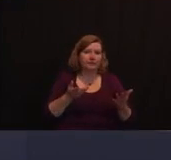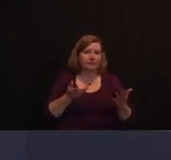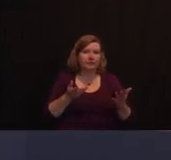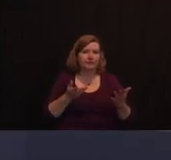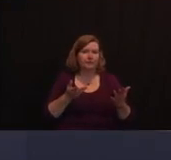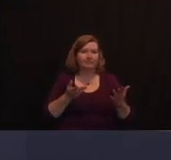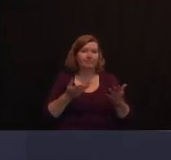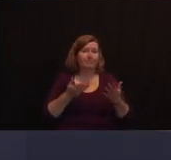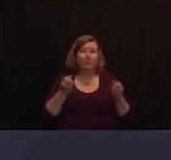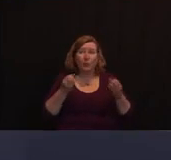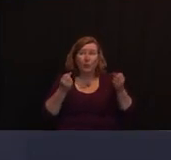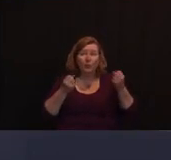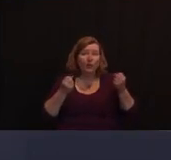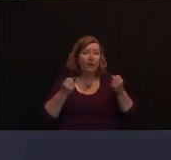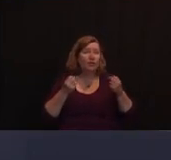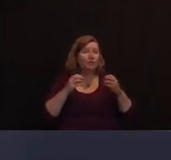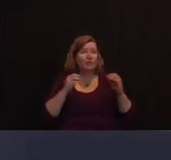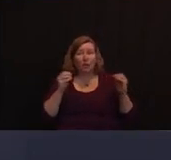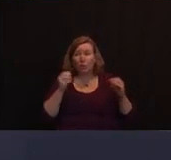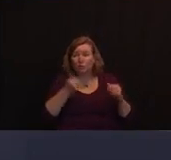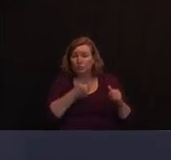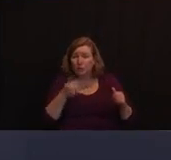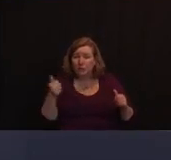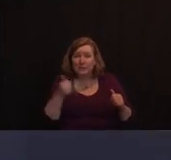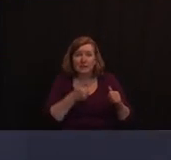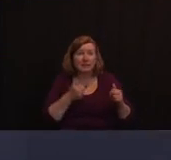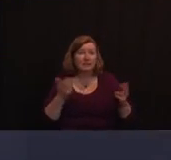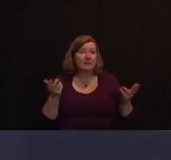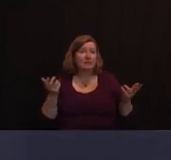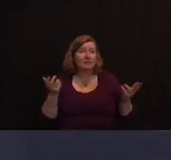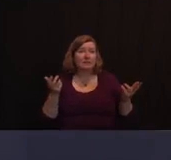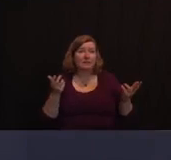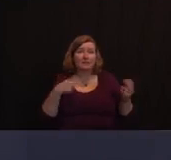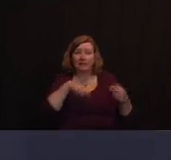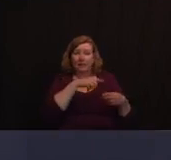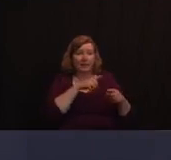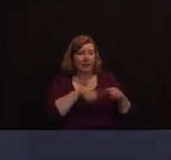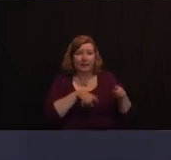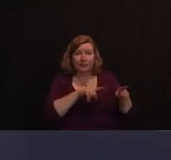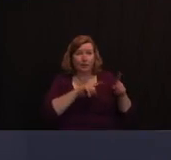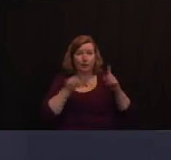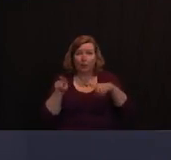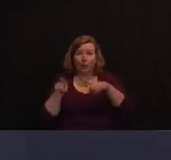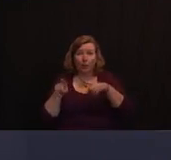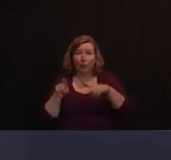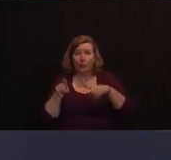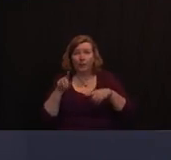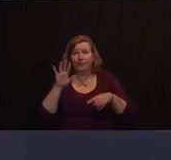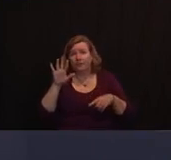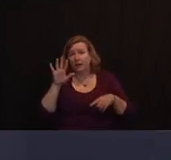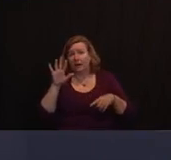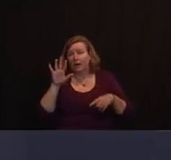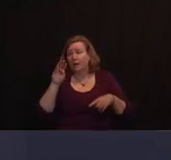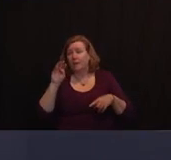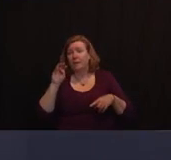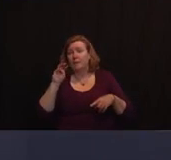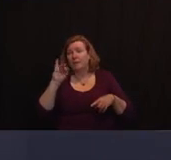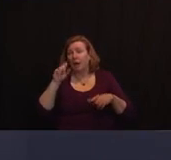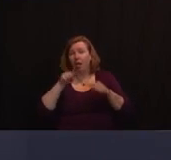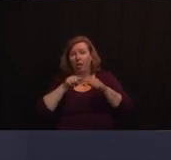car, where transportation even to a site that may be 5 or 10 miles away would be